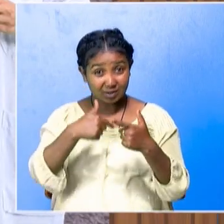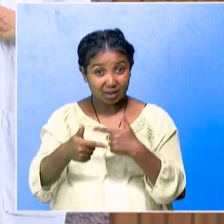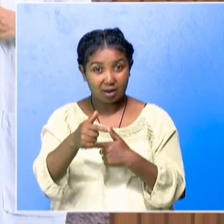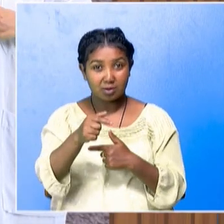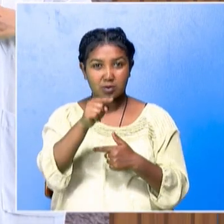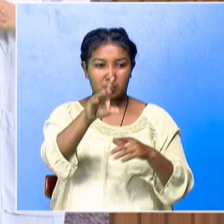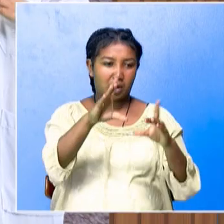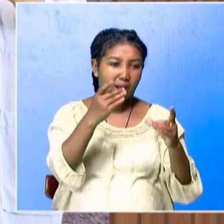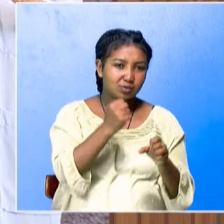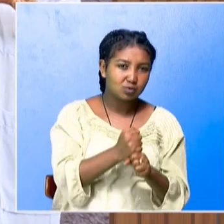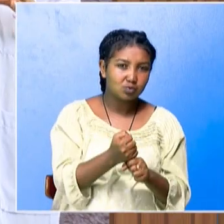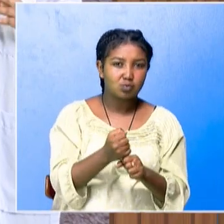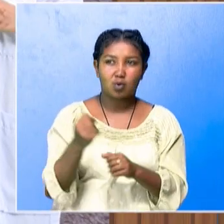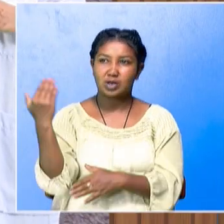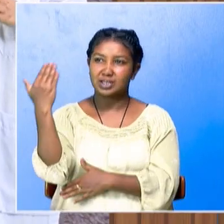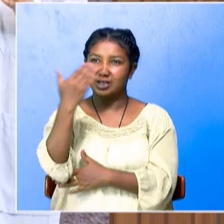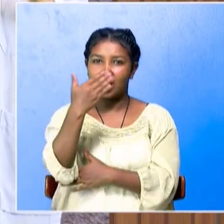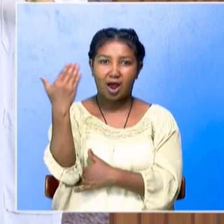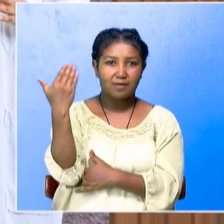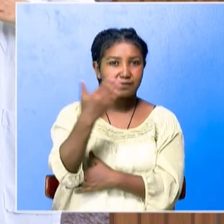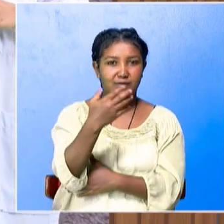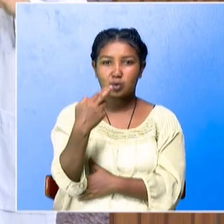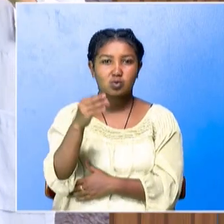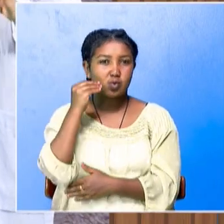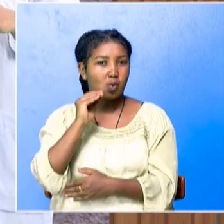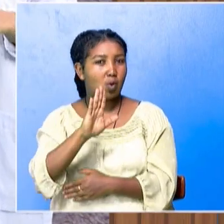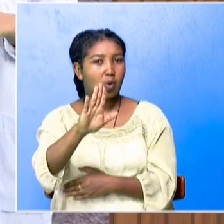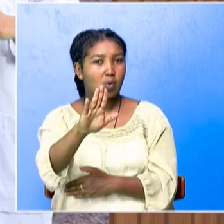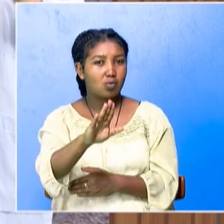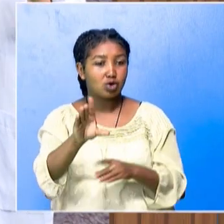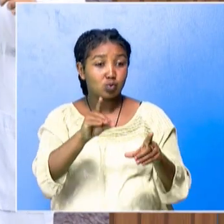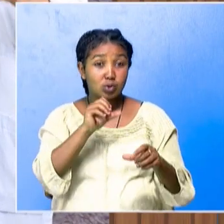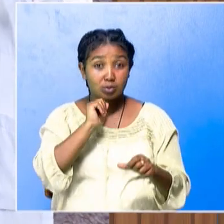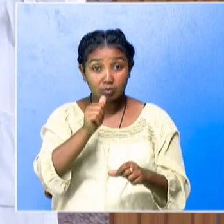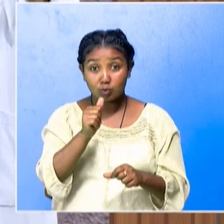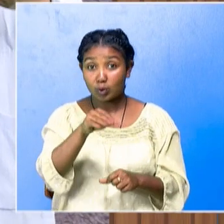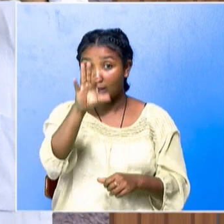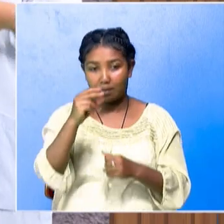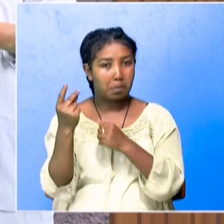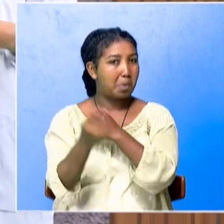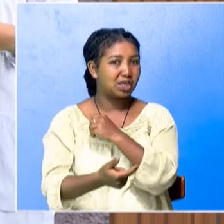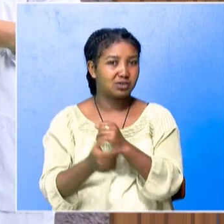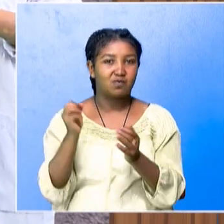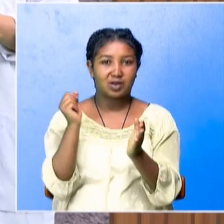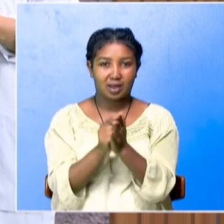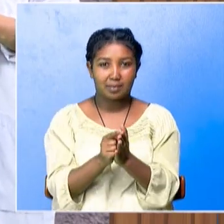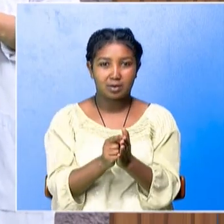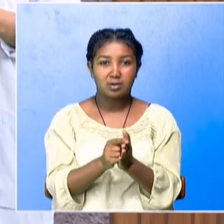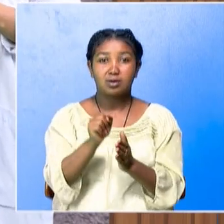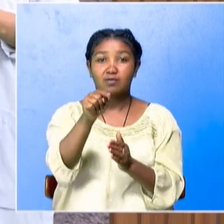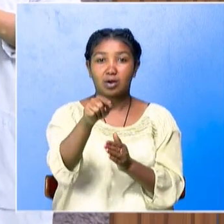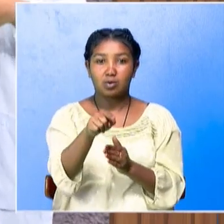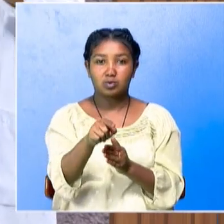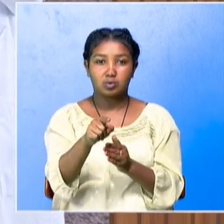your classroom, maybe in the traffic line, and maybe your home. If you are not doing it, you will get punished. For example, if you are